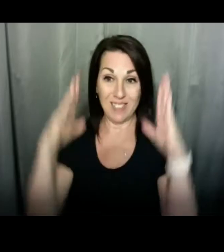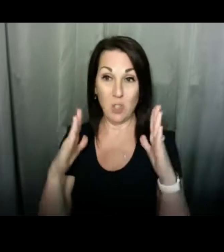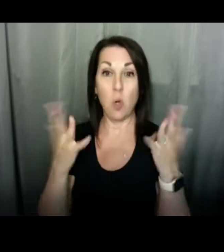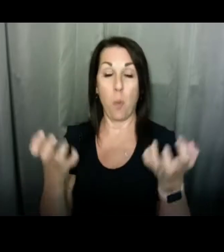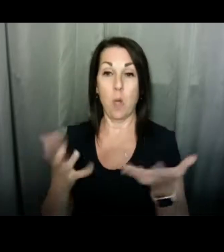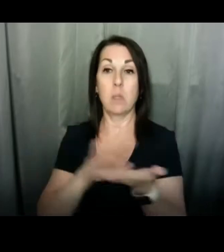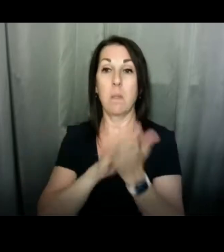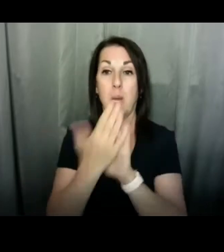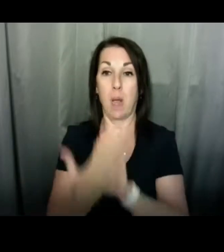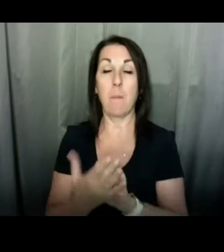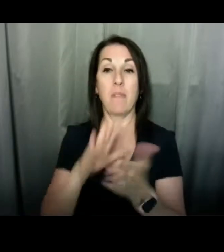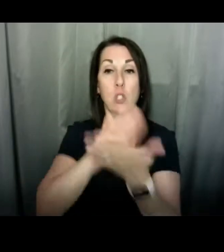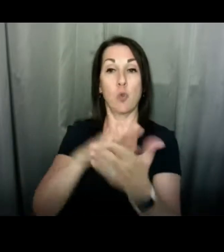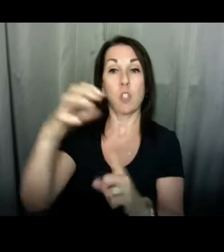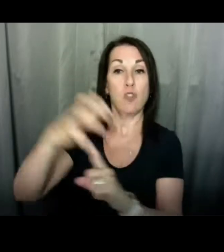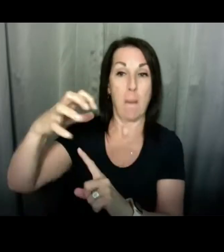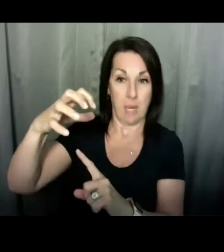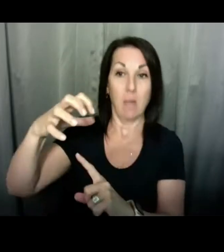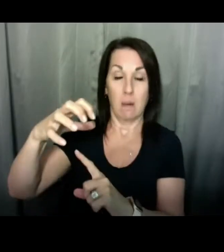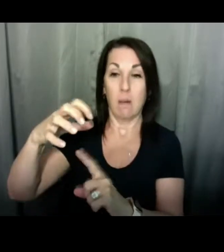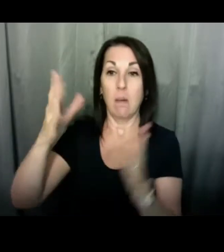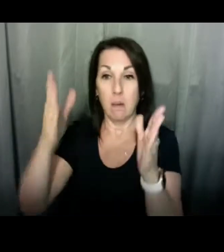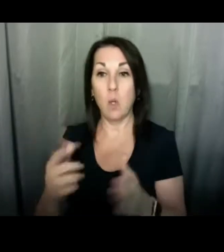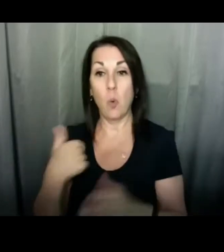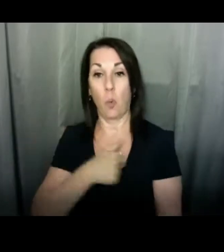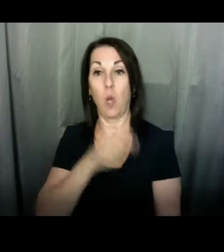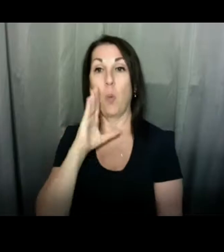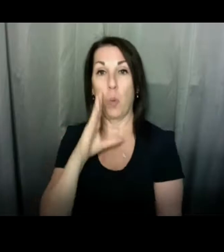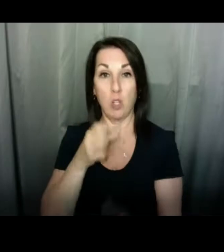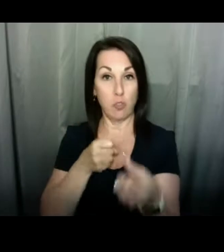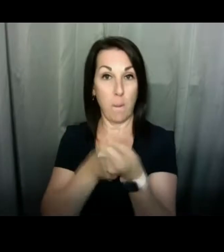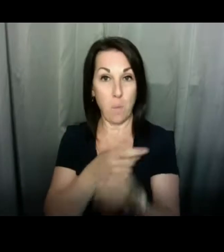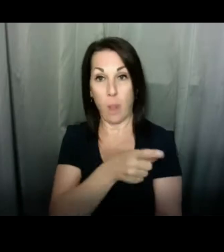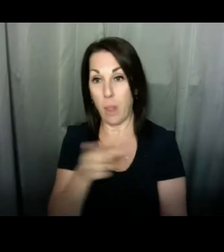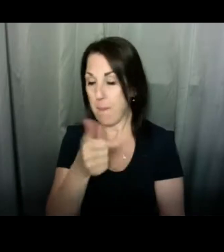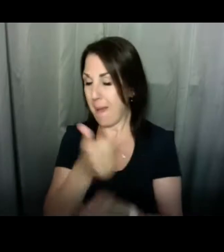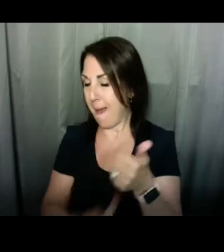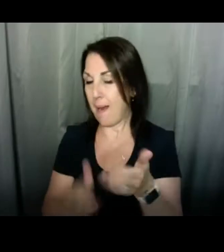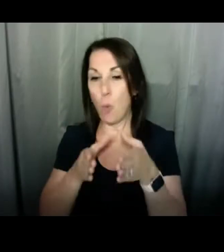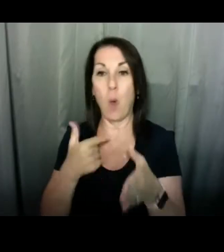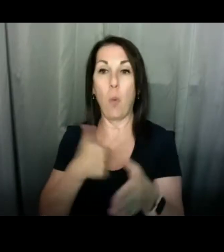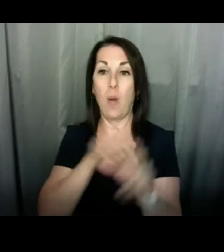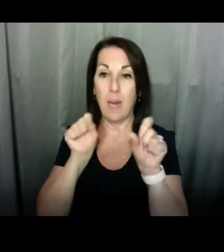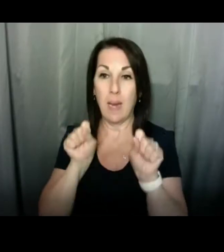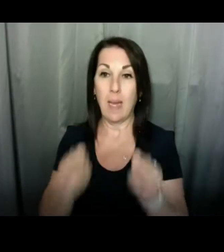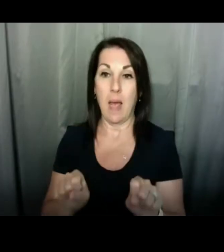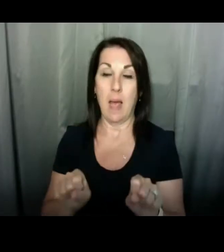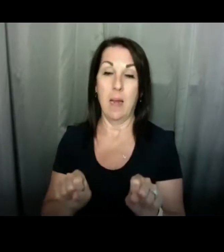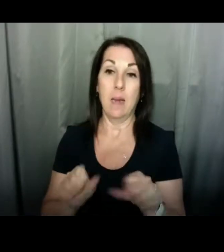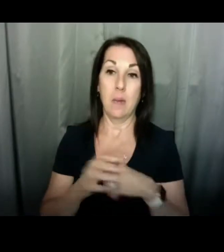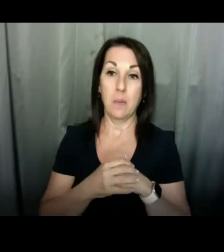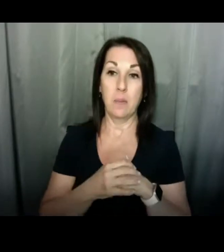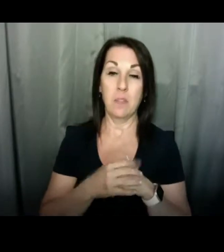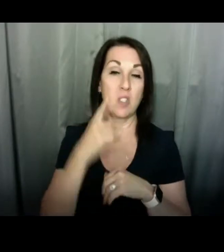one of our school champions, we will support them in every way we can. Like even like, so